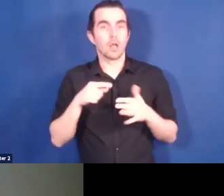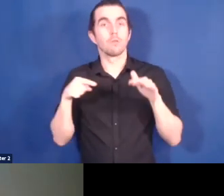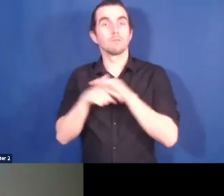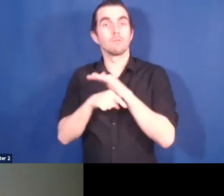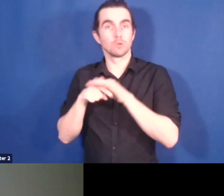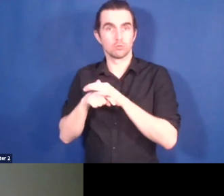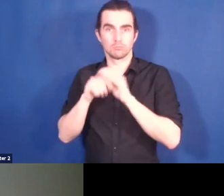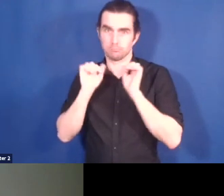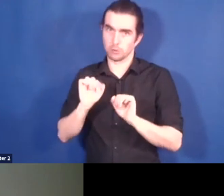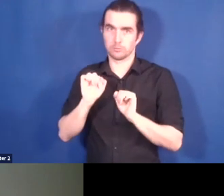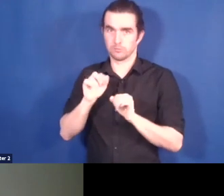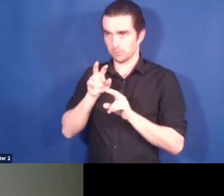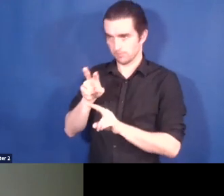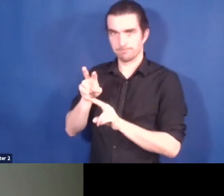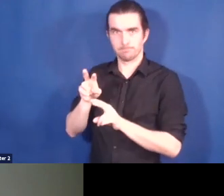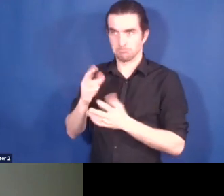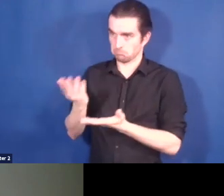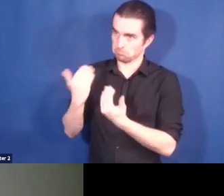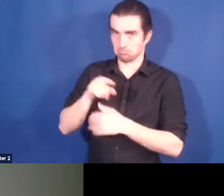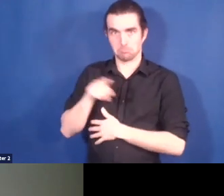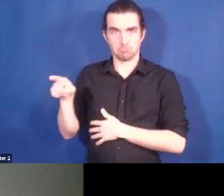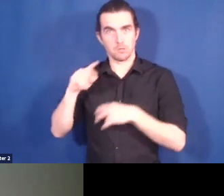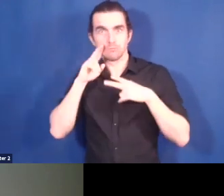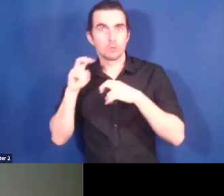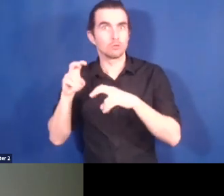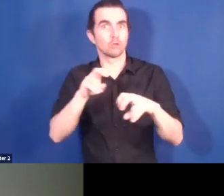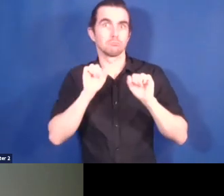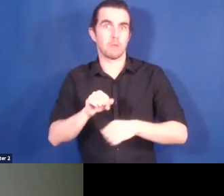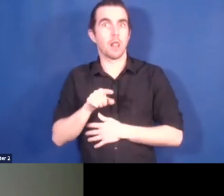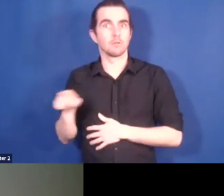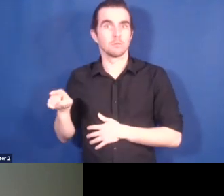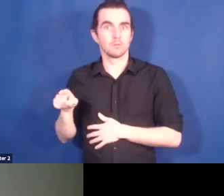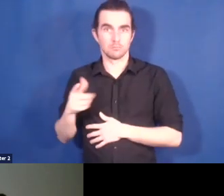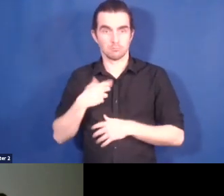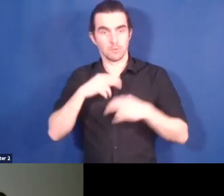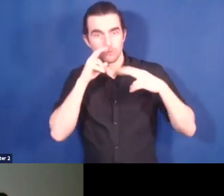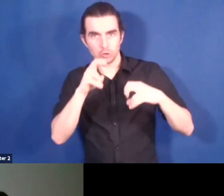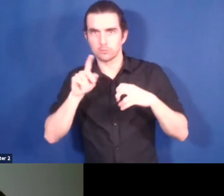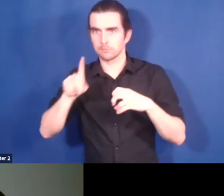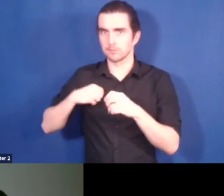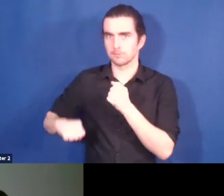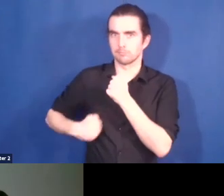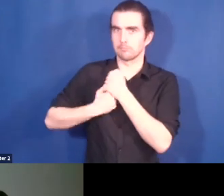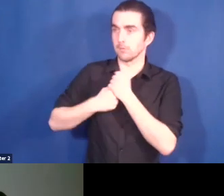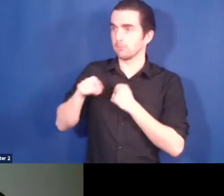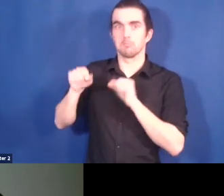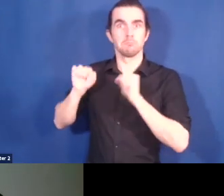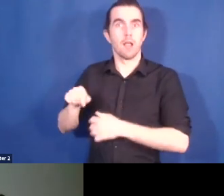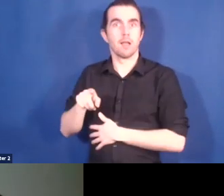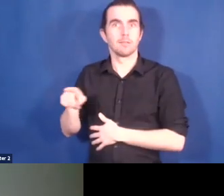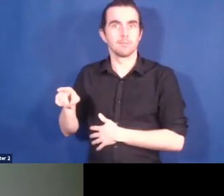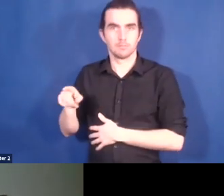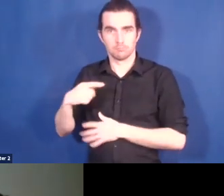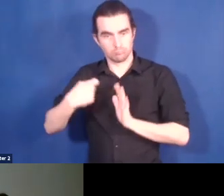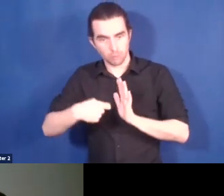is needed from academia is on the evaluation of inclusive innovation that's being looked at around these complementary pathways, as